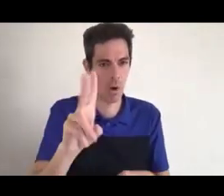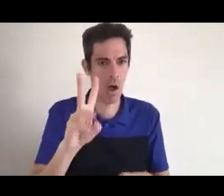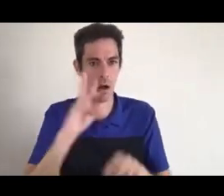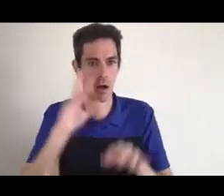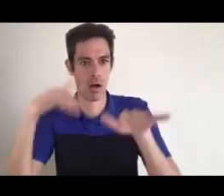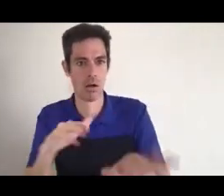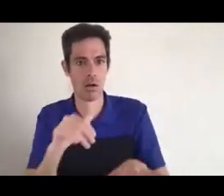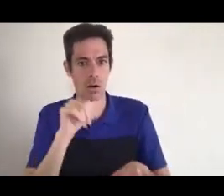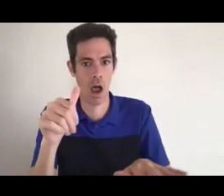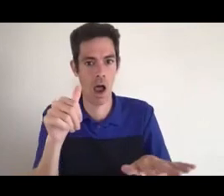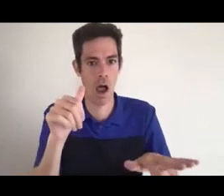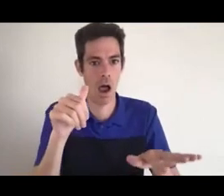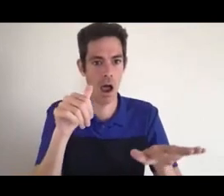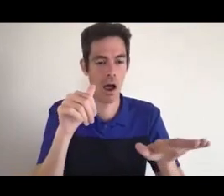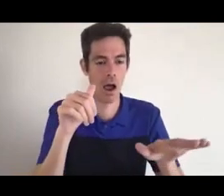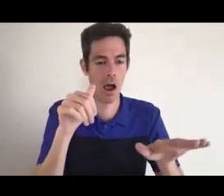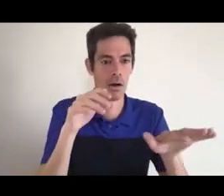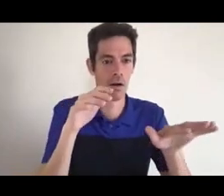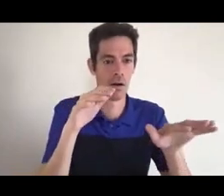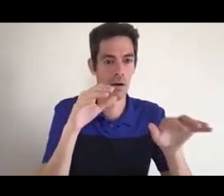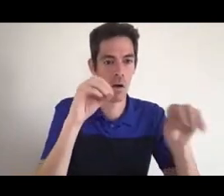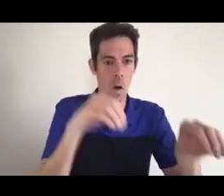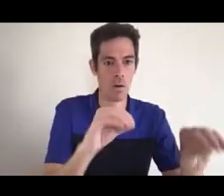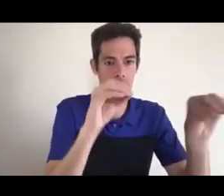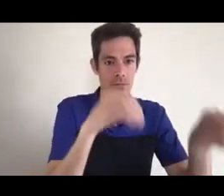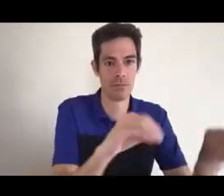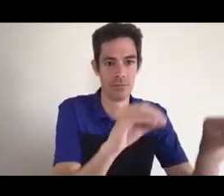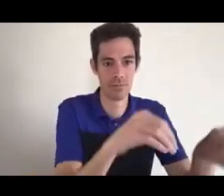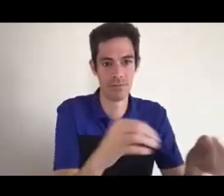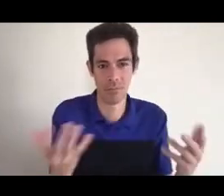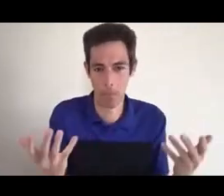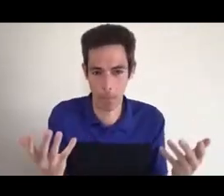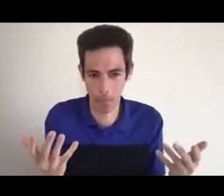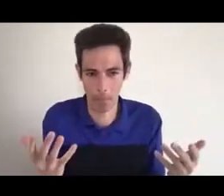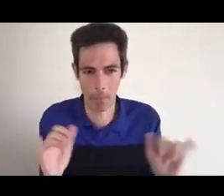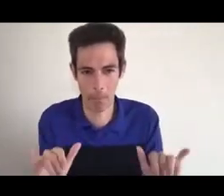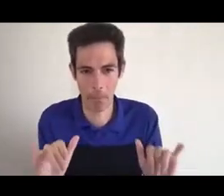sign too. So why is it okay to use that, but not the O for ocean?